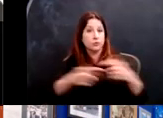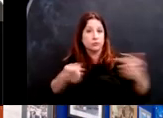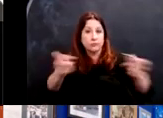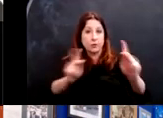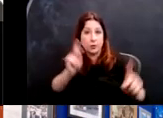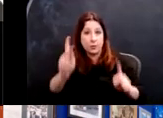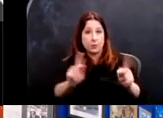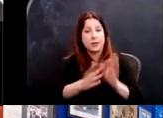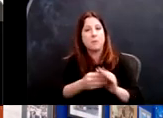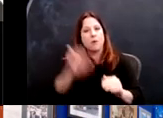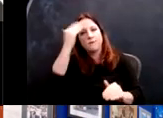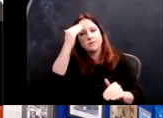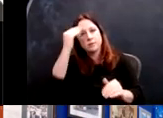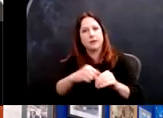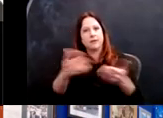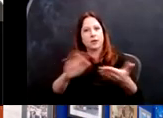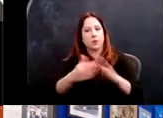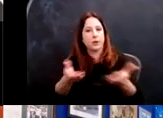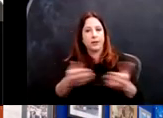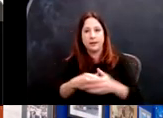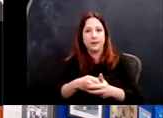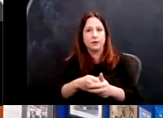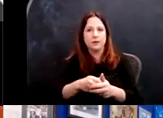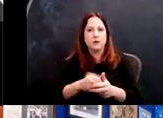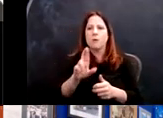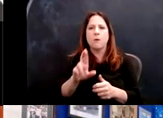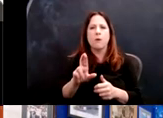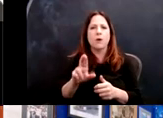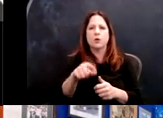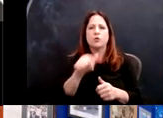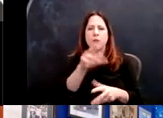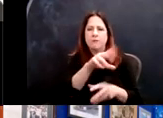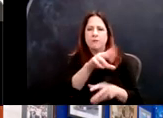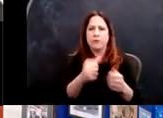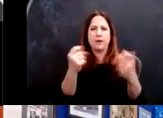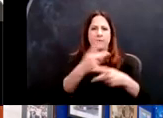more visible in the community, or are you doing less with healthcare systems?